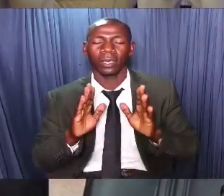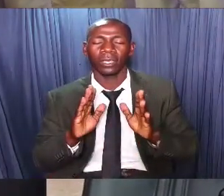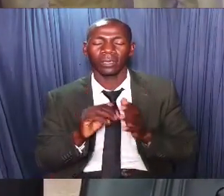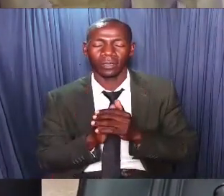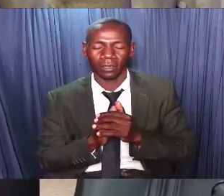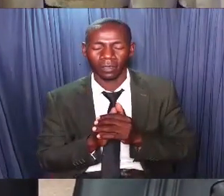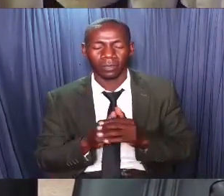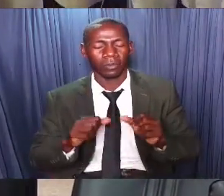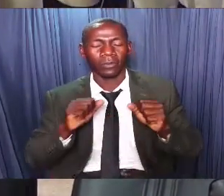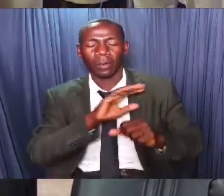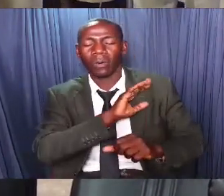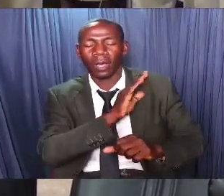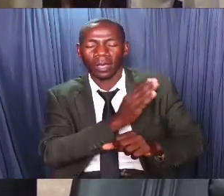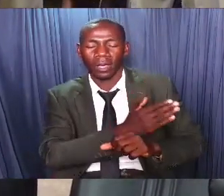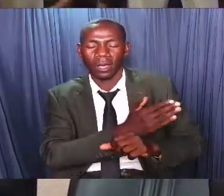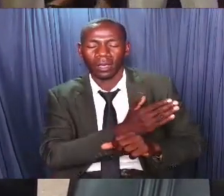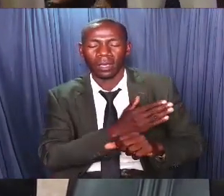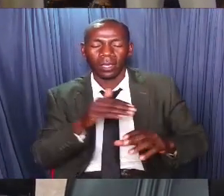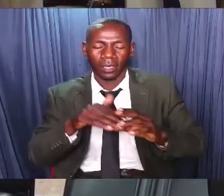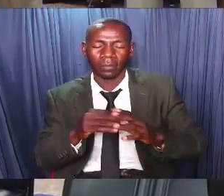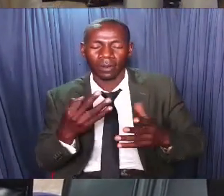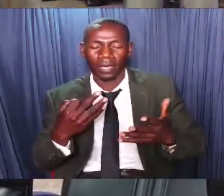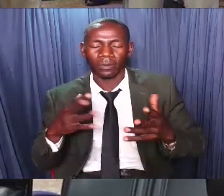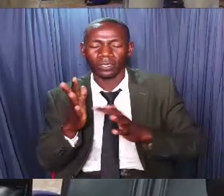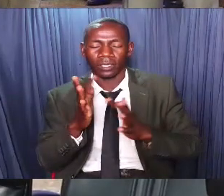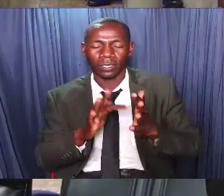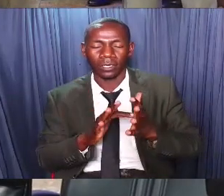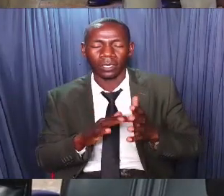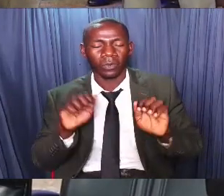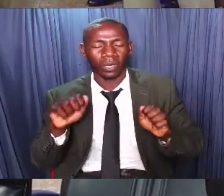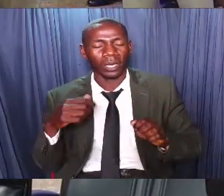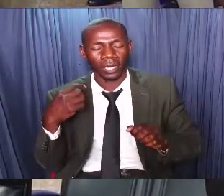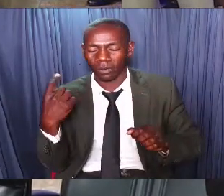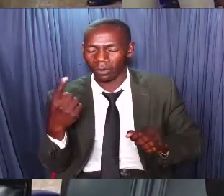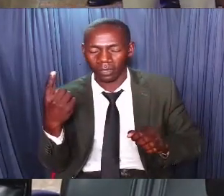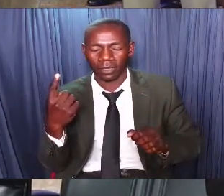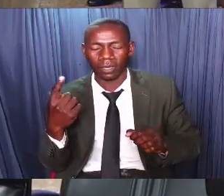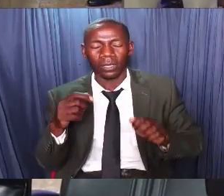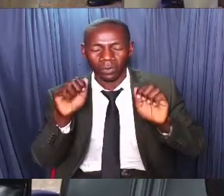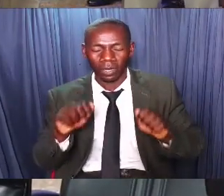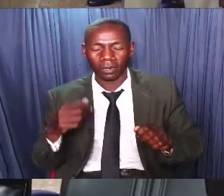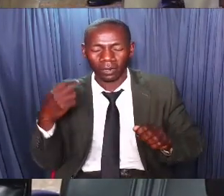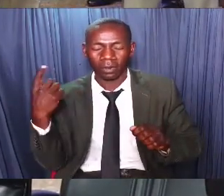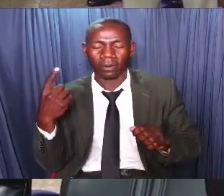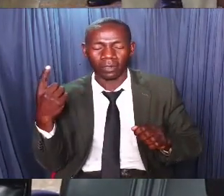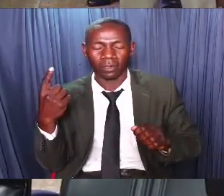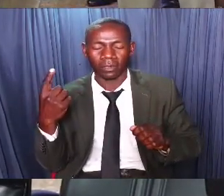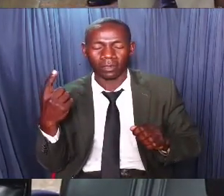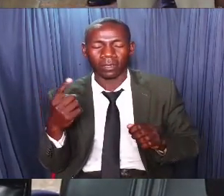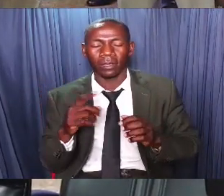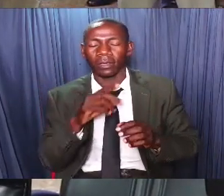There is a way. There is power. In the blood of Jesus. You can't on your own. I'm not on it on my